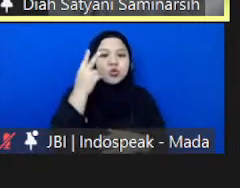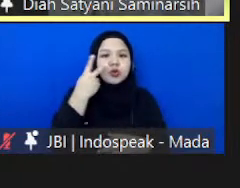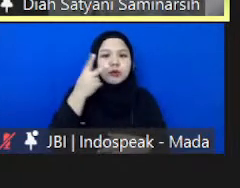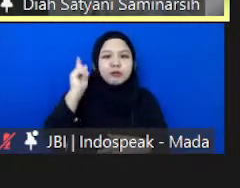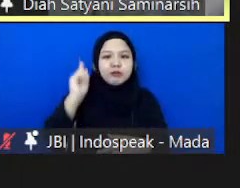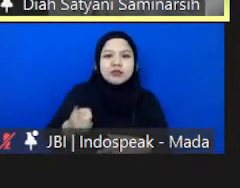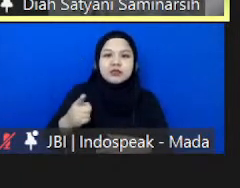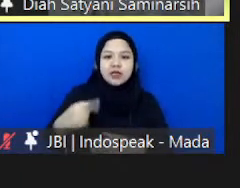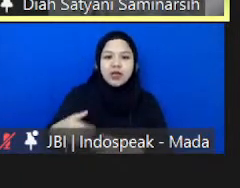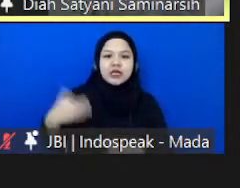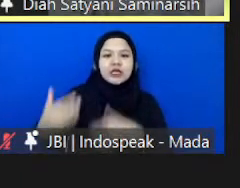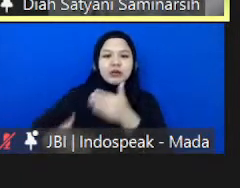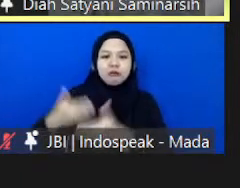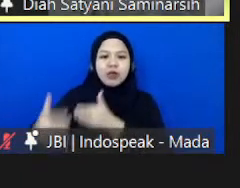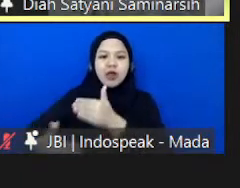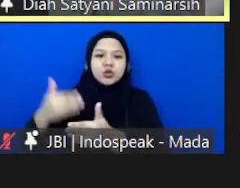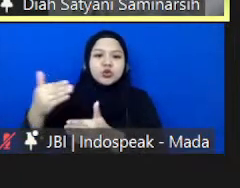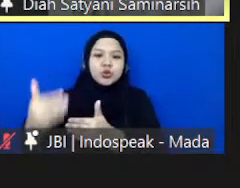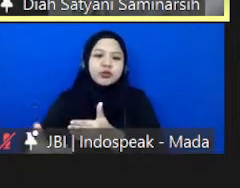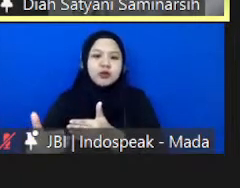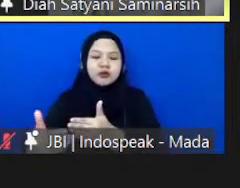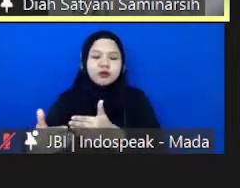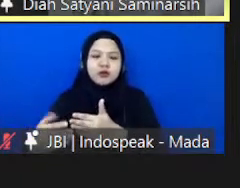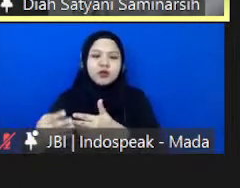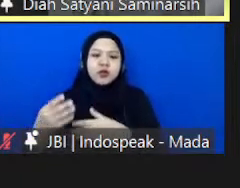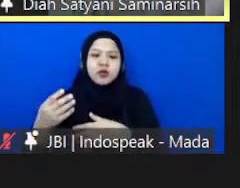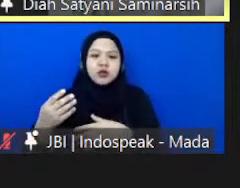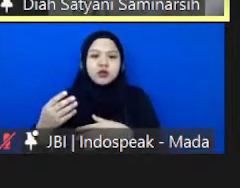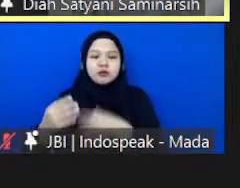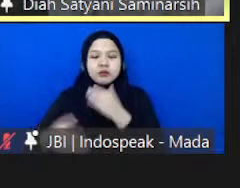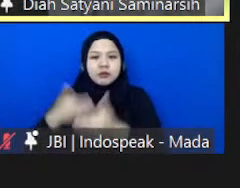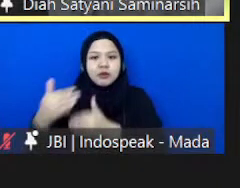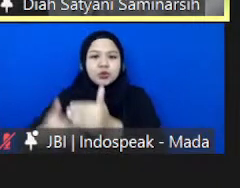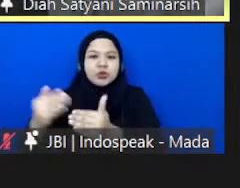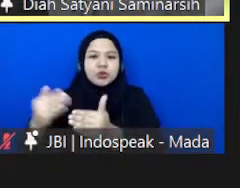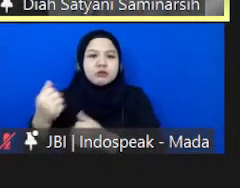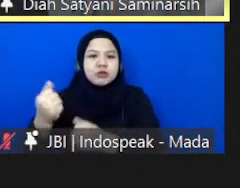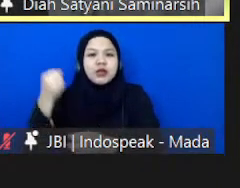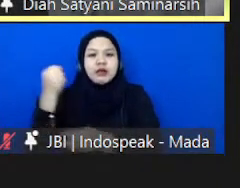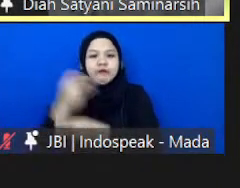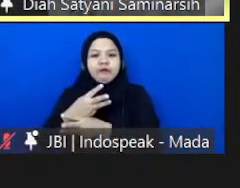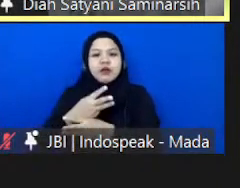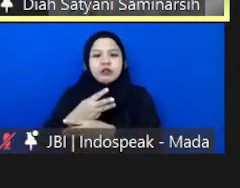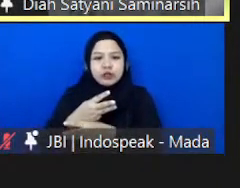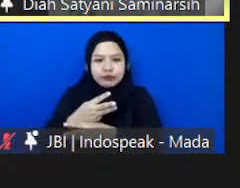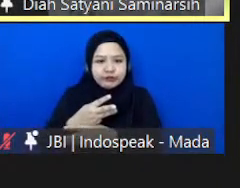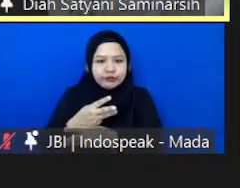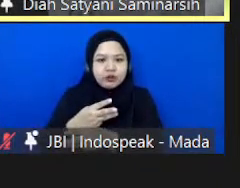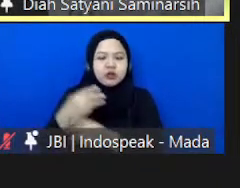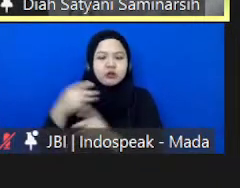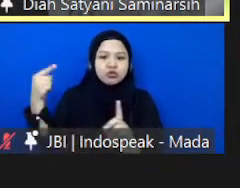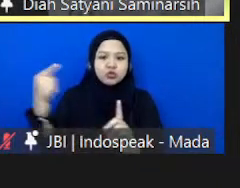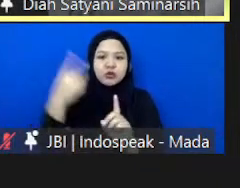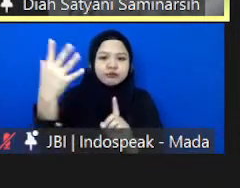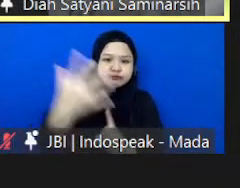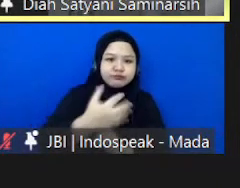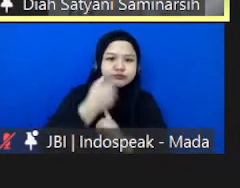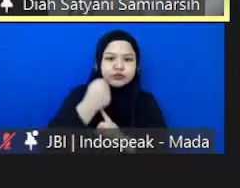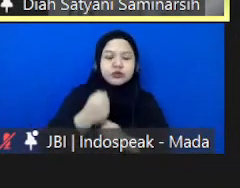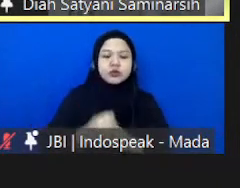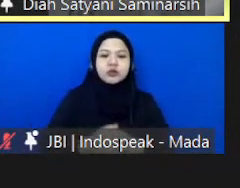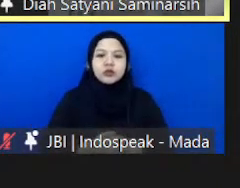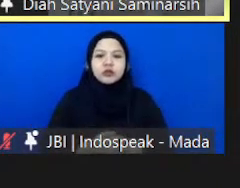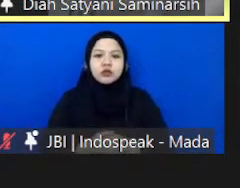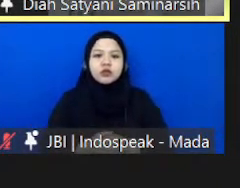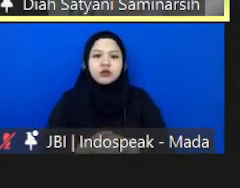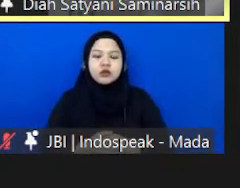tracing, and that tracing is effective and it can reach not only the close contact, but the second layer or even the third layer of the